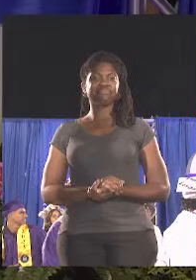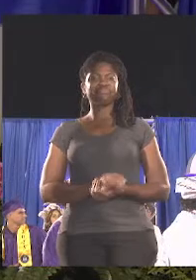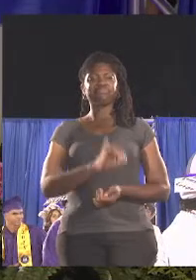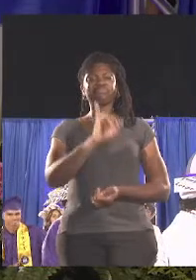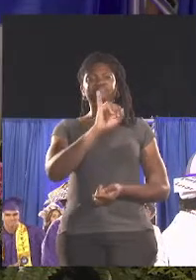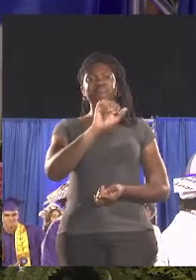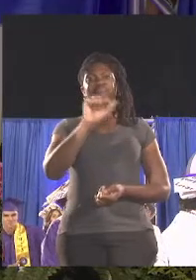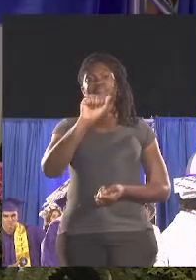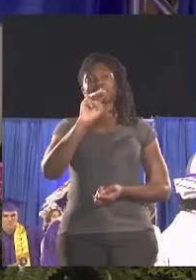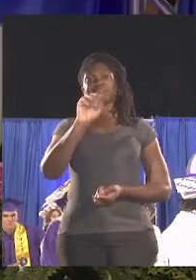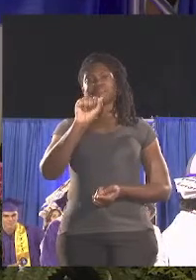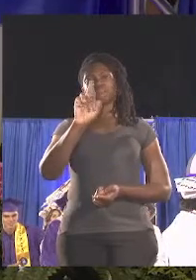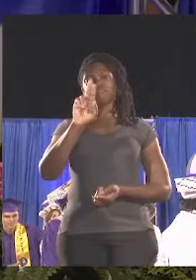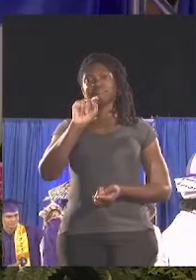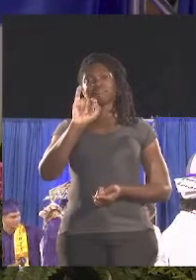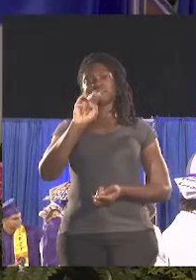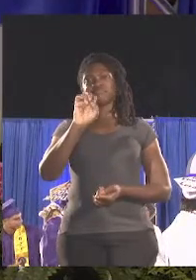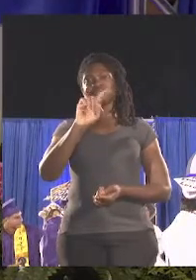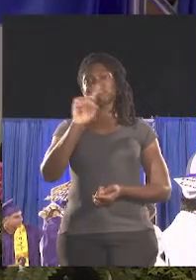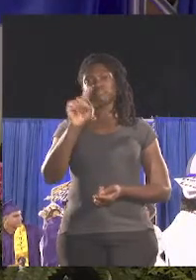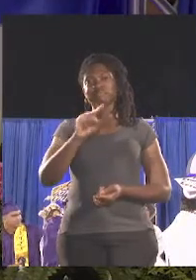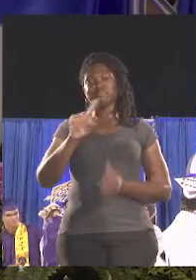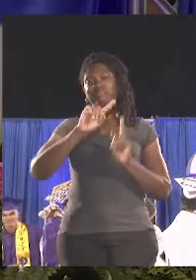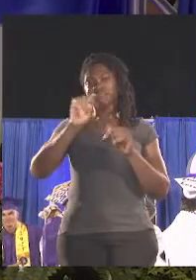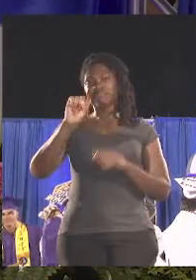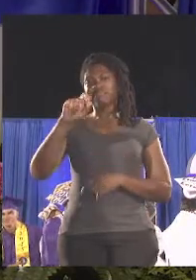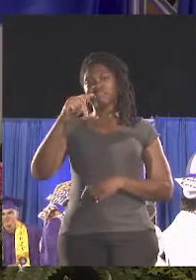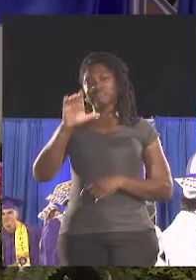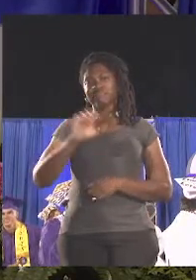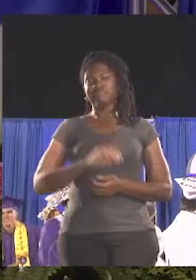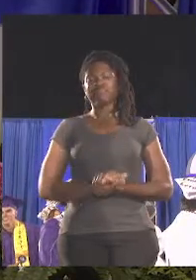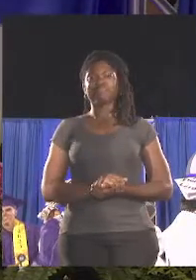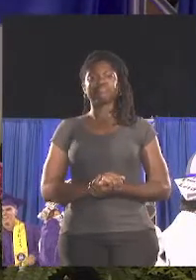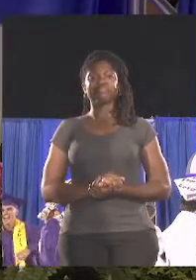Ismael A. Martinez, St. Philip's College.